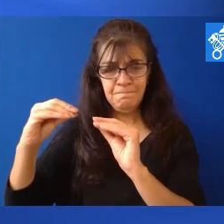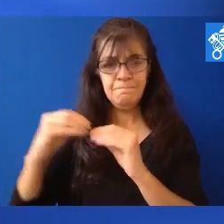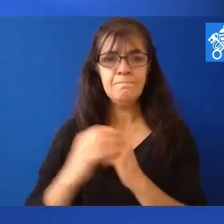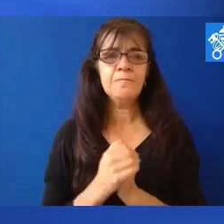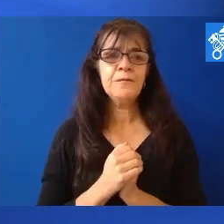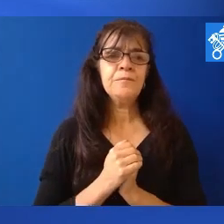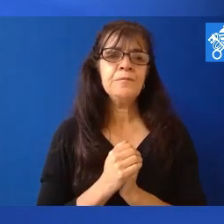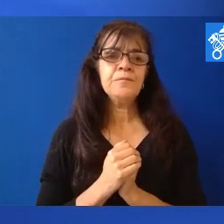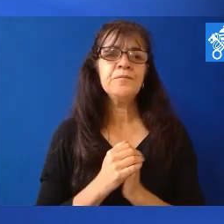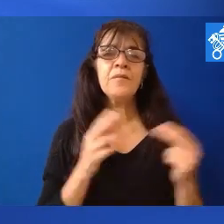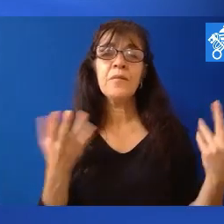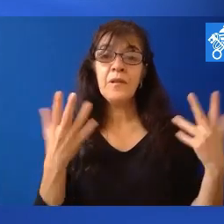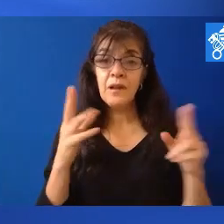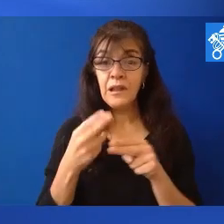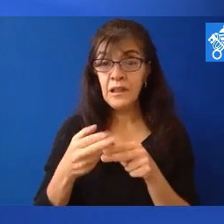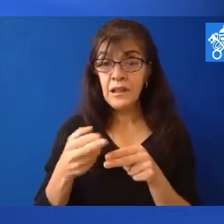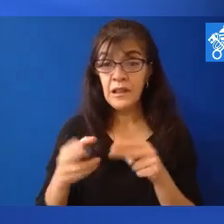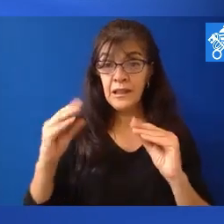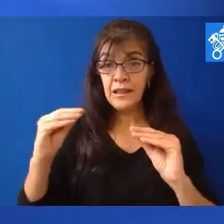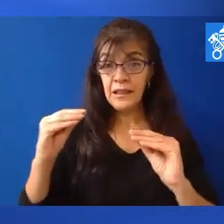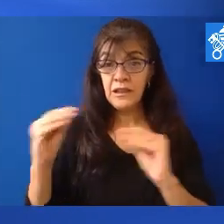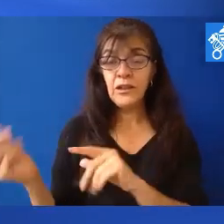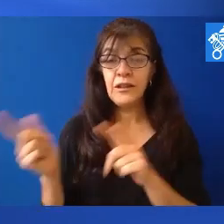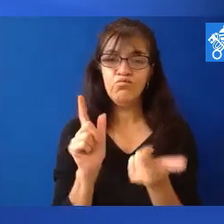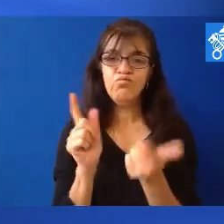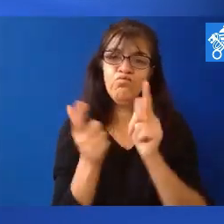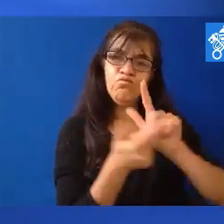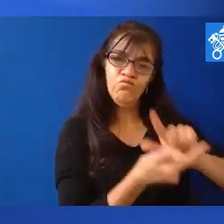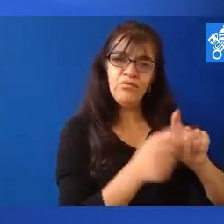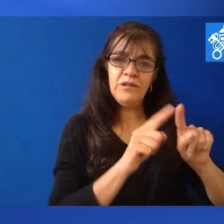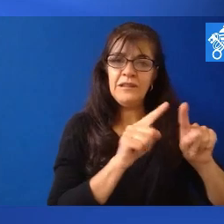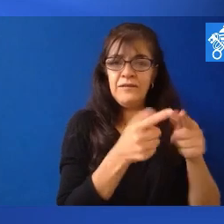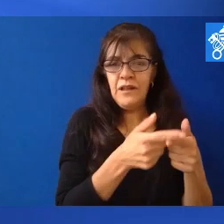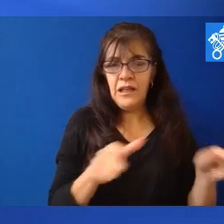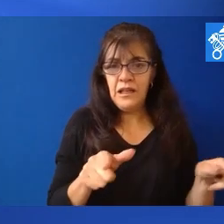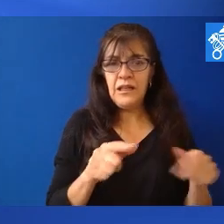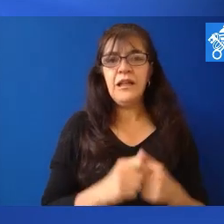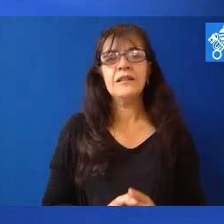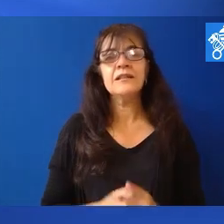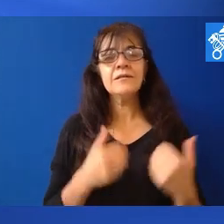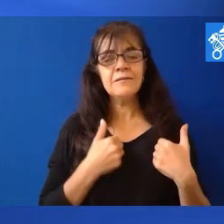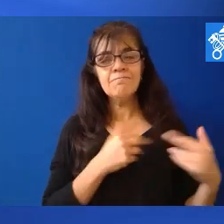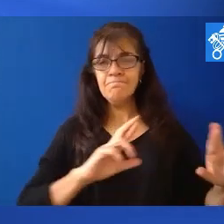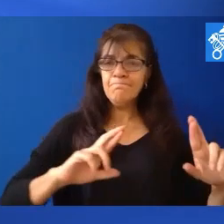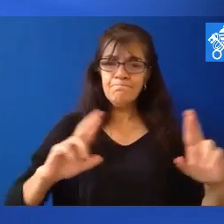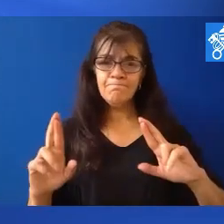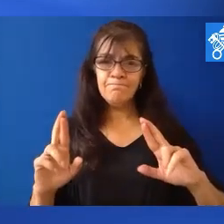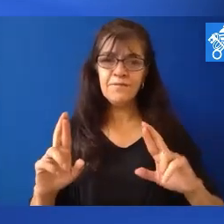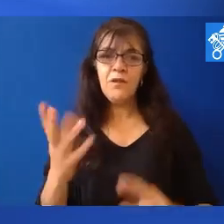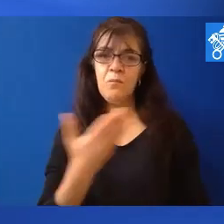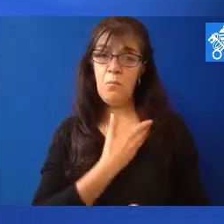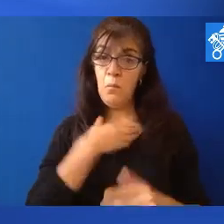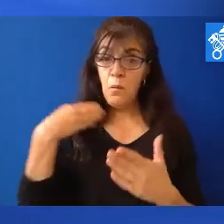And after that, the brief teaching will be translated in the various languages. And now we prepare